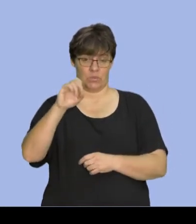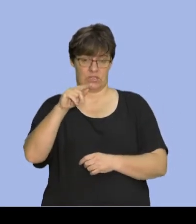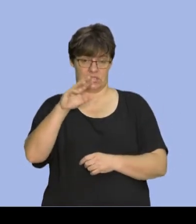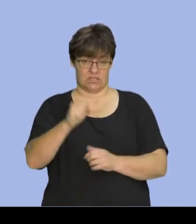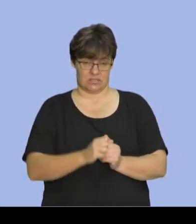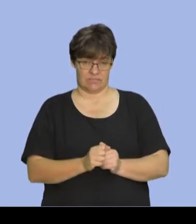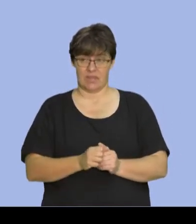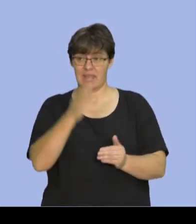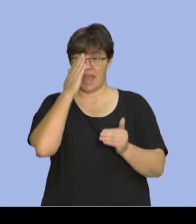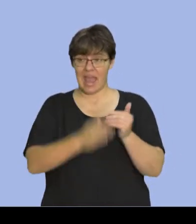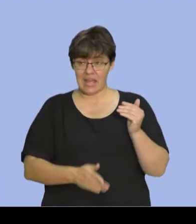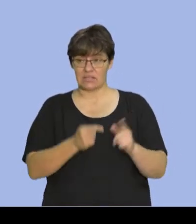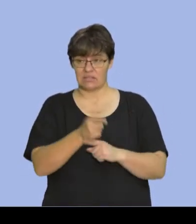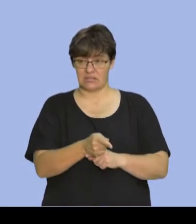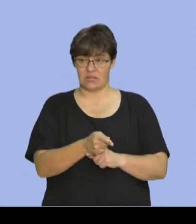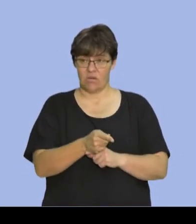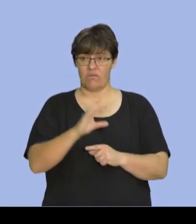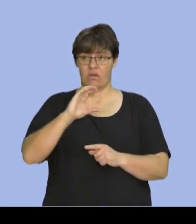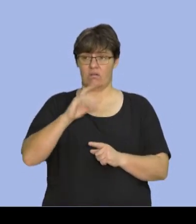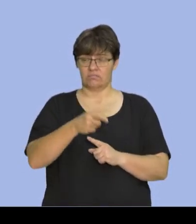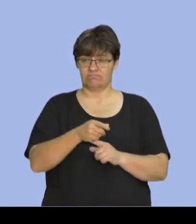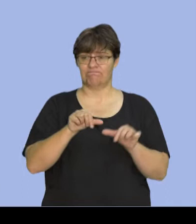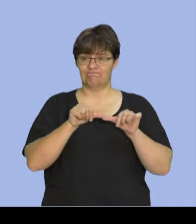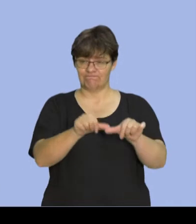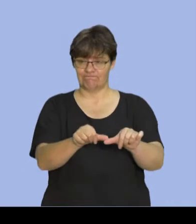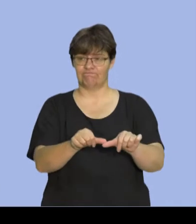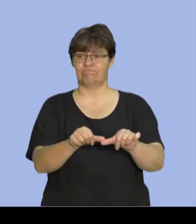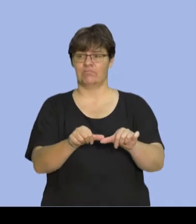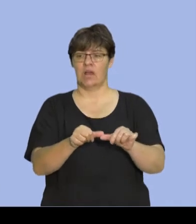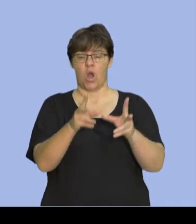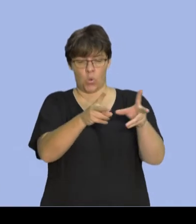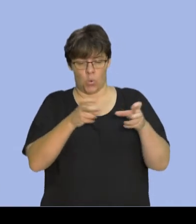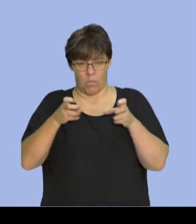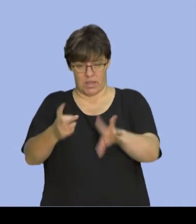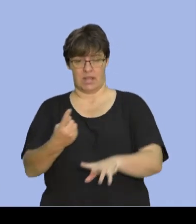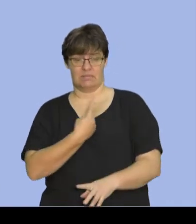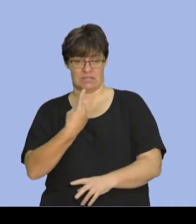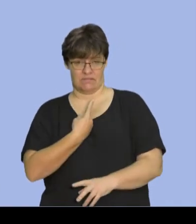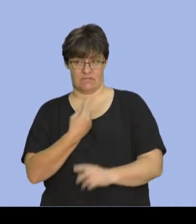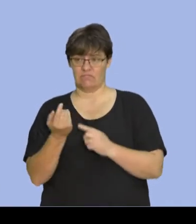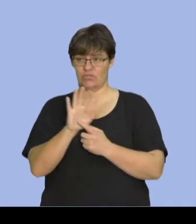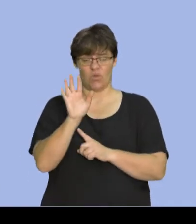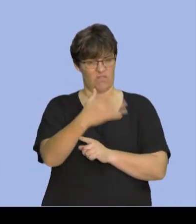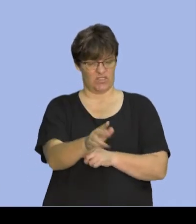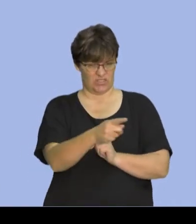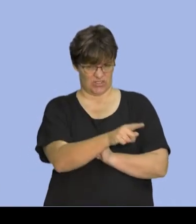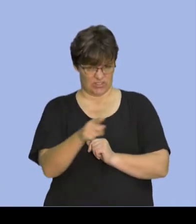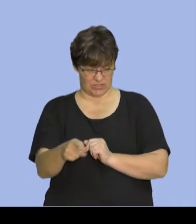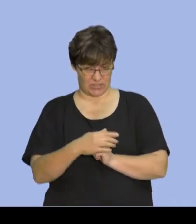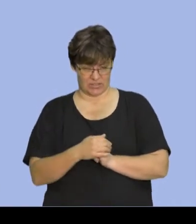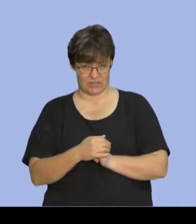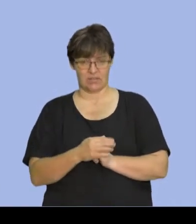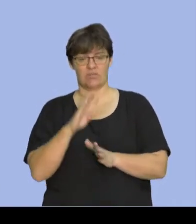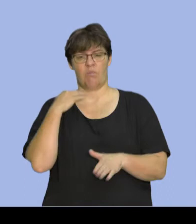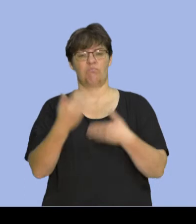this, the chromatin material now makes a copy of itself, which I've illustrated in this image here, showing you the process